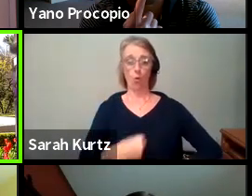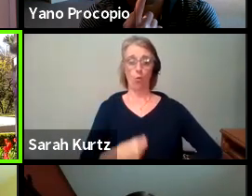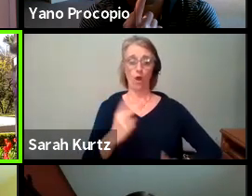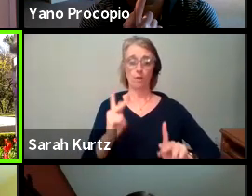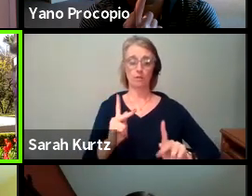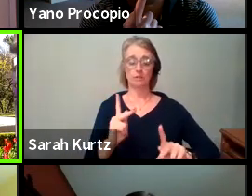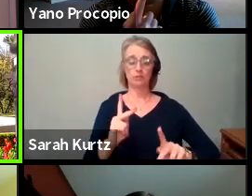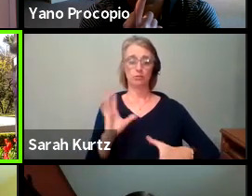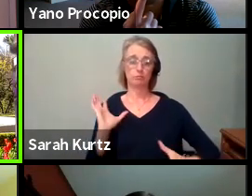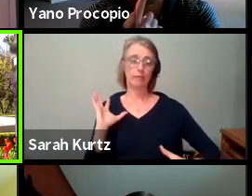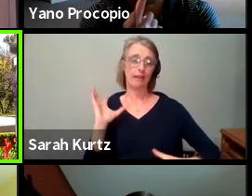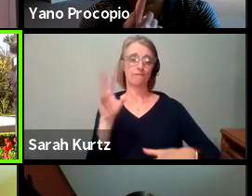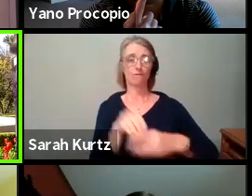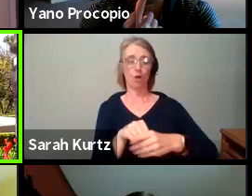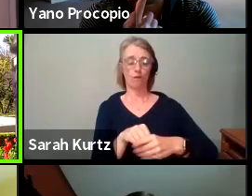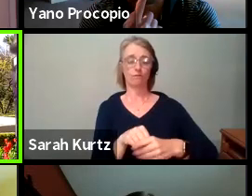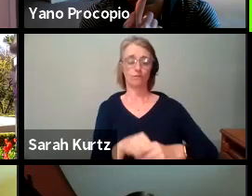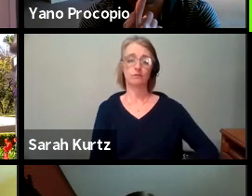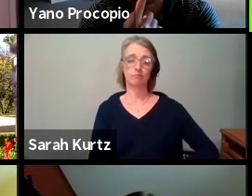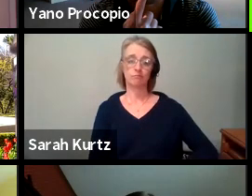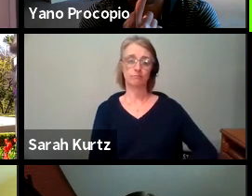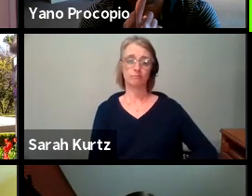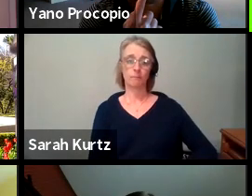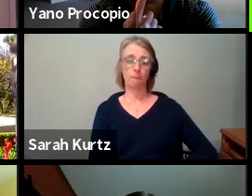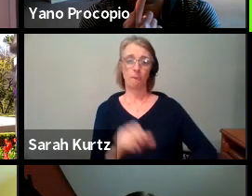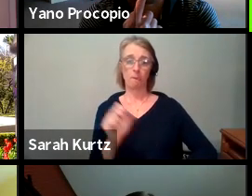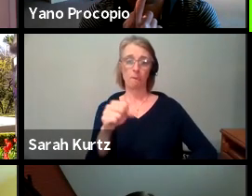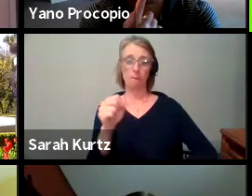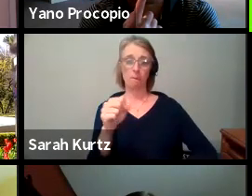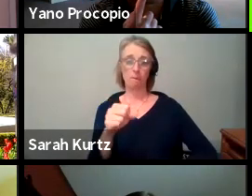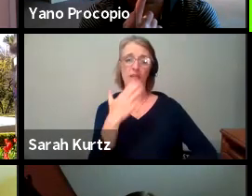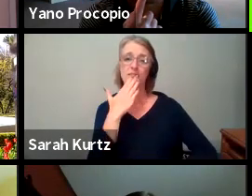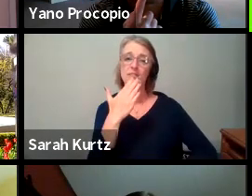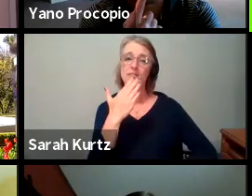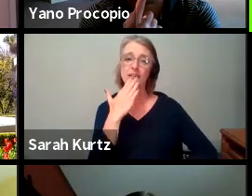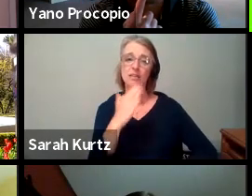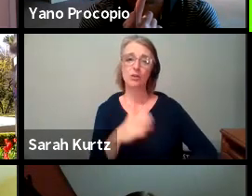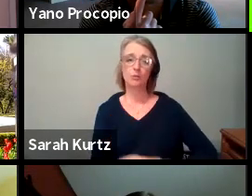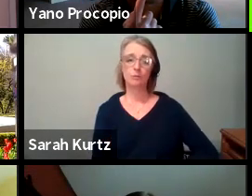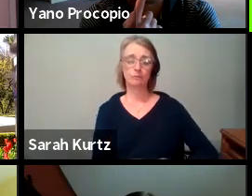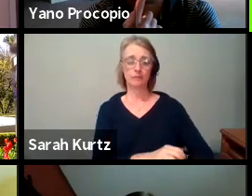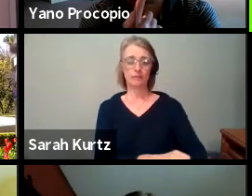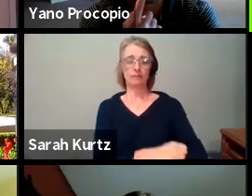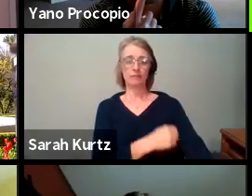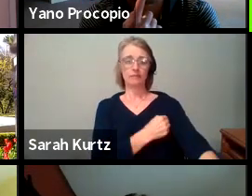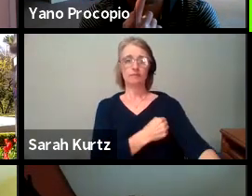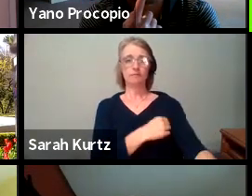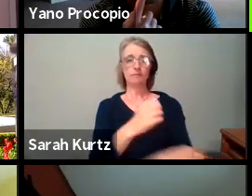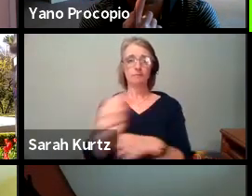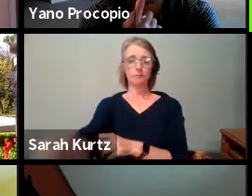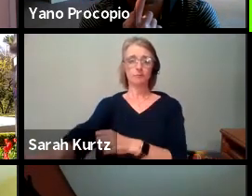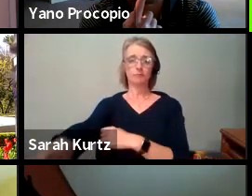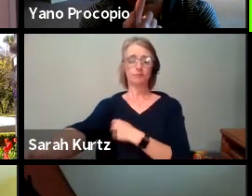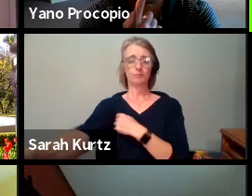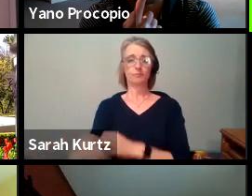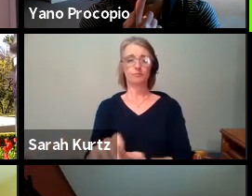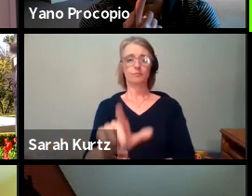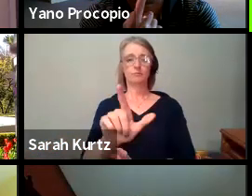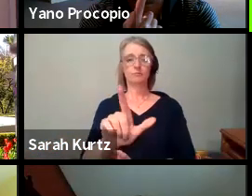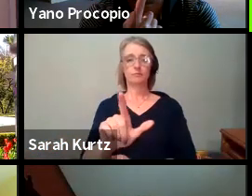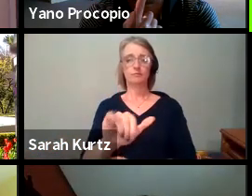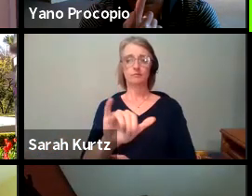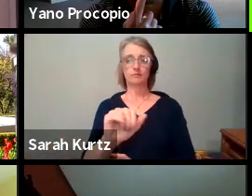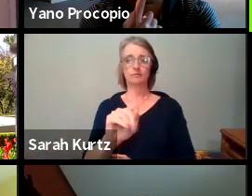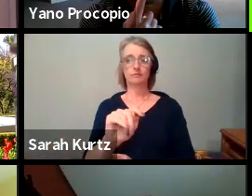a co-conspirator. Absolutely. Thank you, Lynette. Lynette, I'm going to, Jason, before I come to you, Lynette, I want you to give an